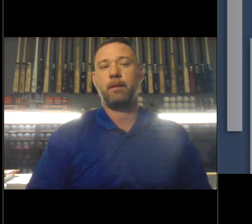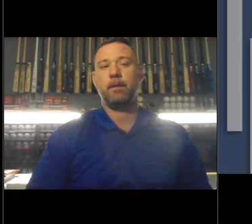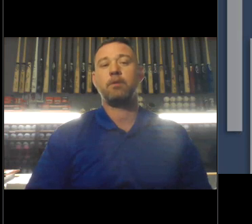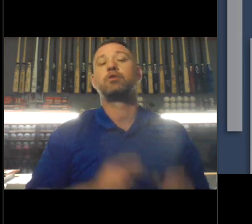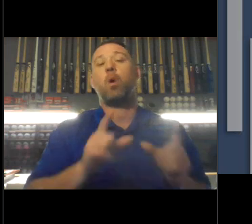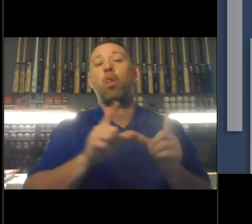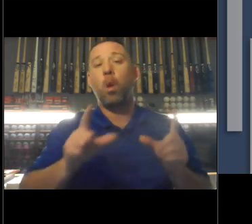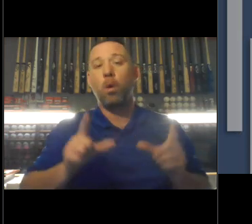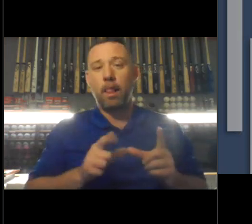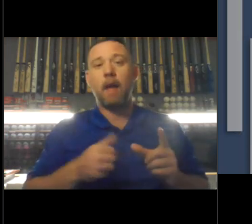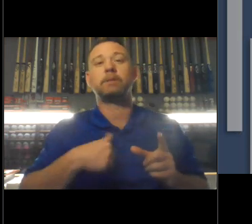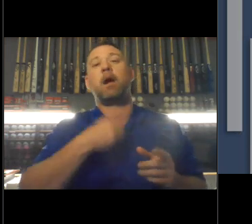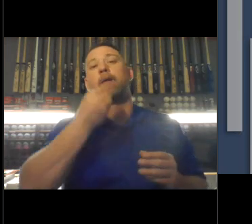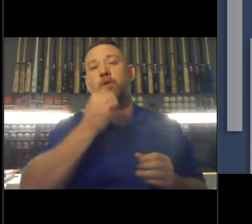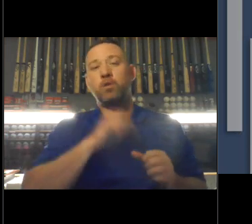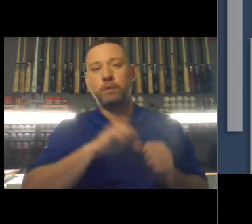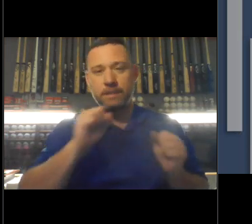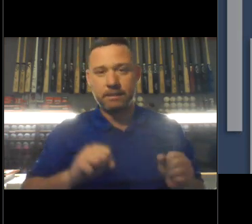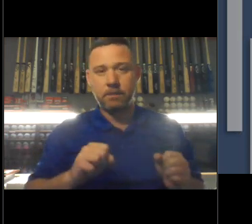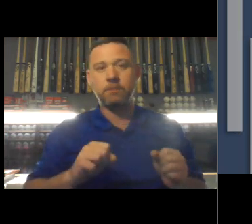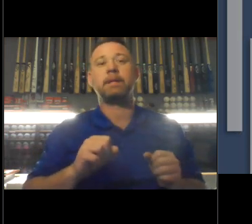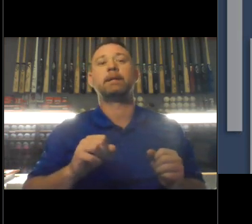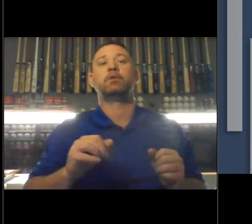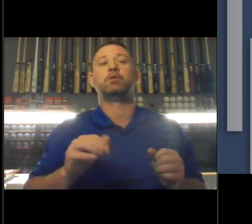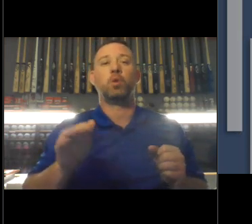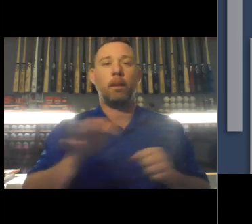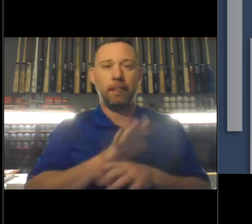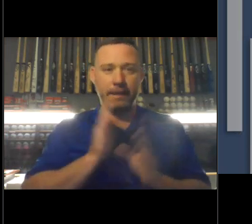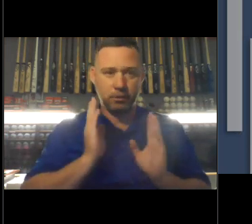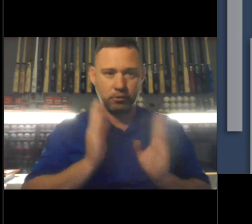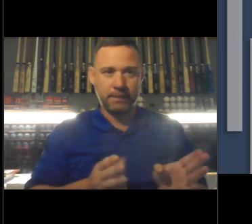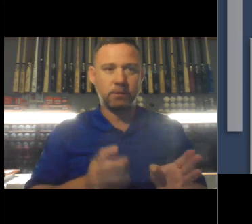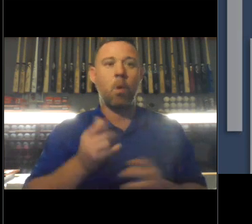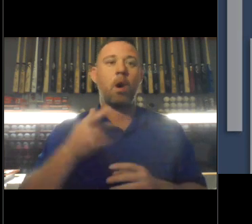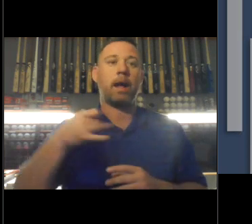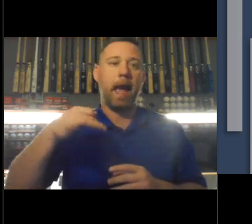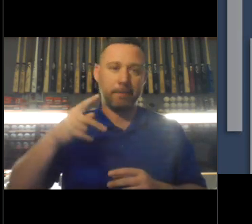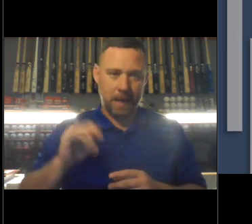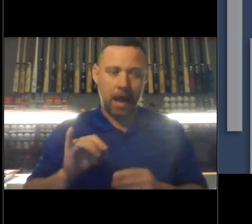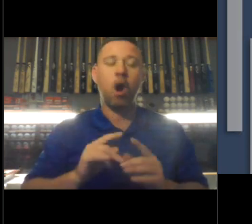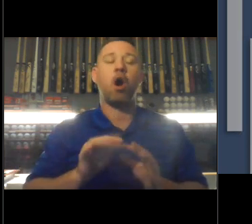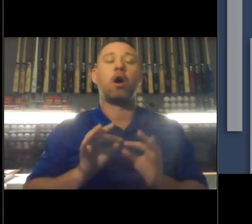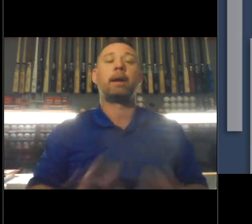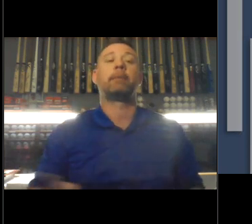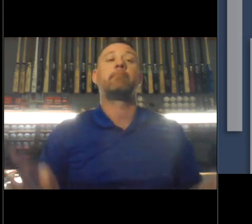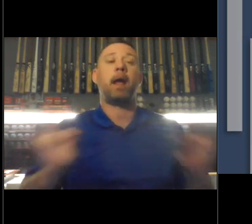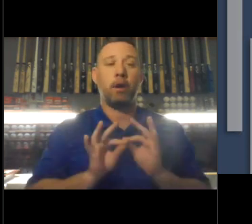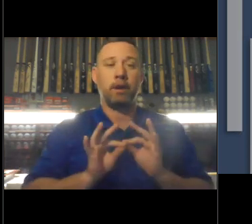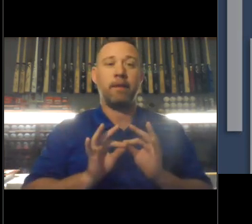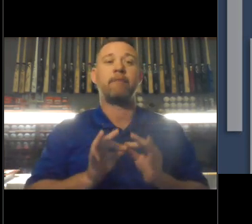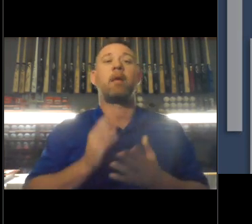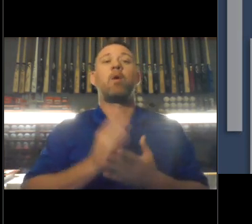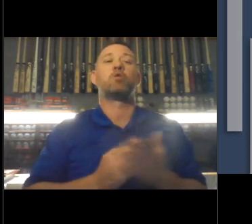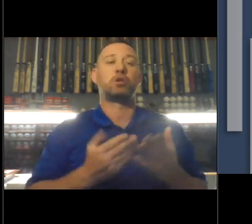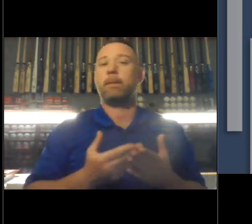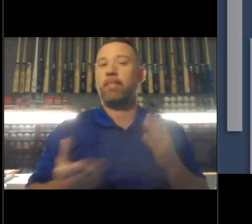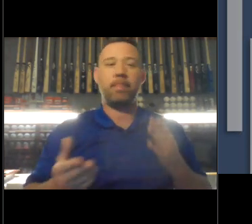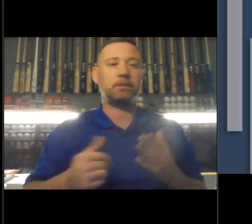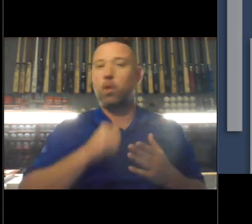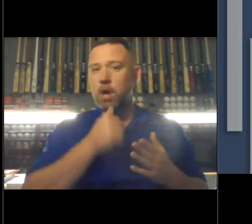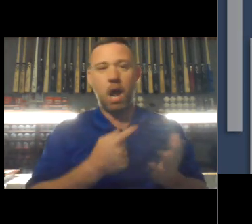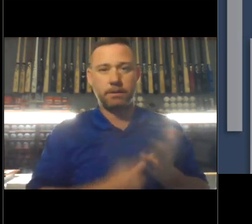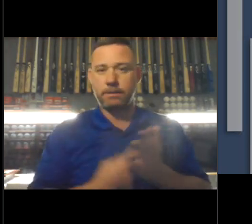localizing our food systems into complete streets and or CalSTA are imperative. But these are some of the things that we are not discussing.